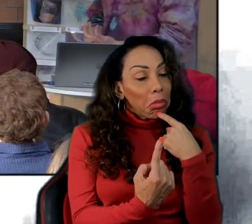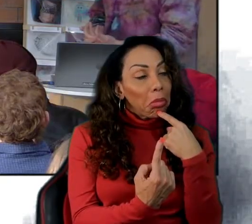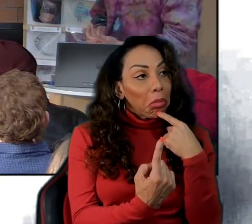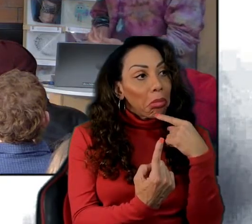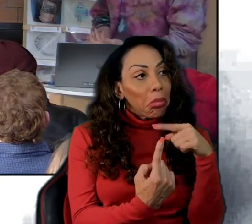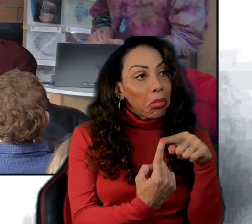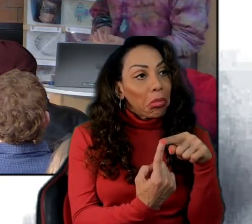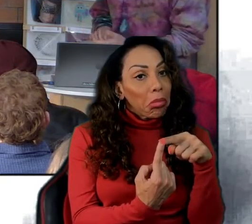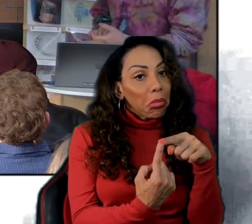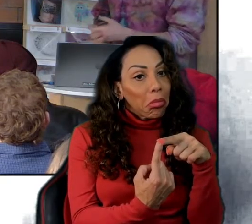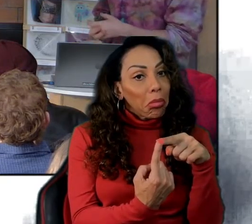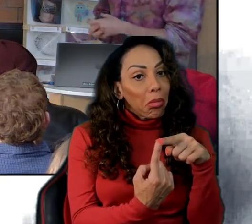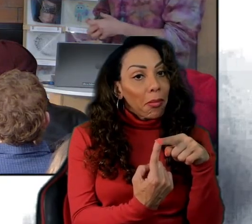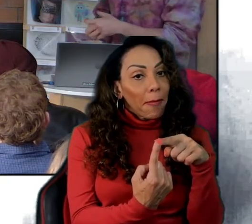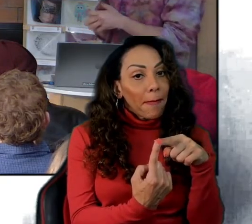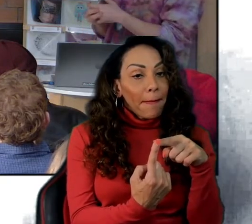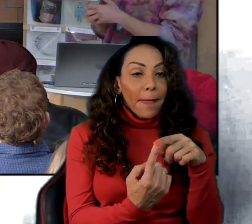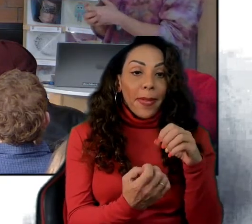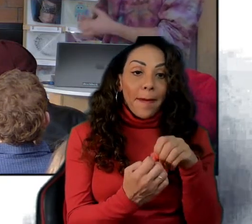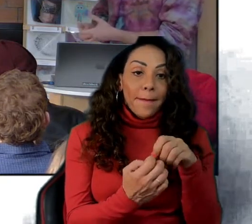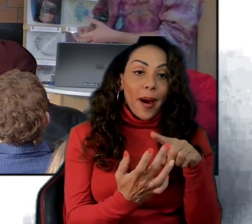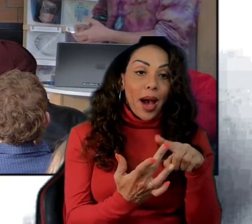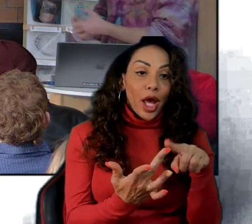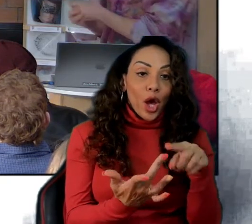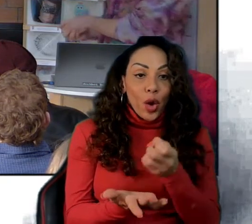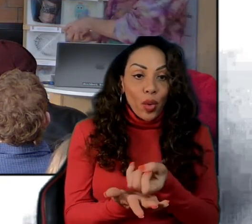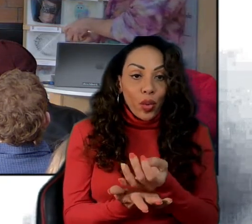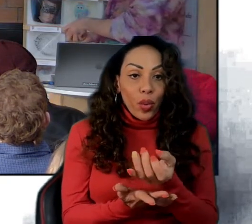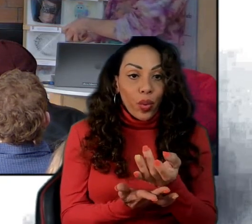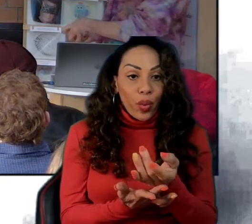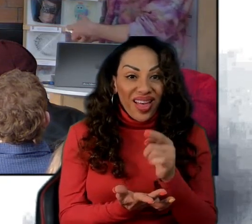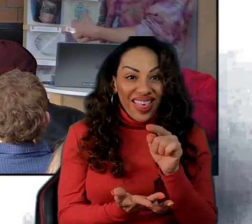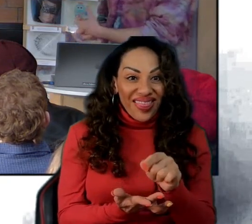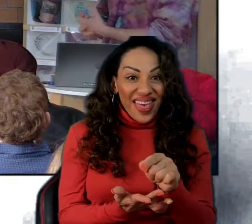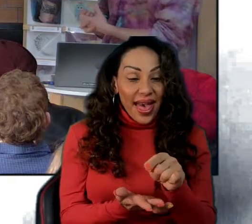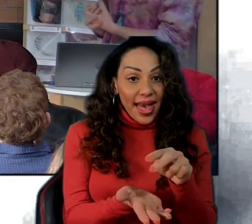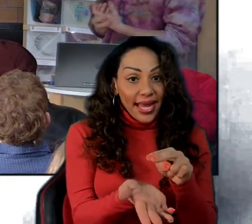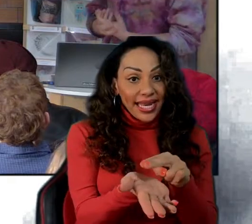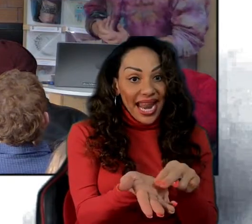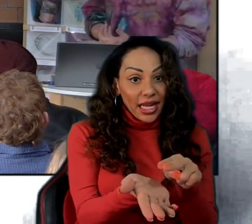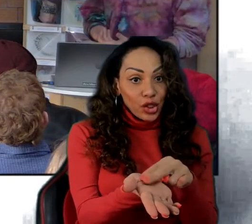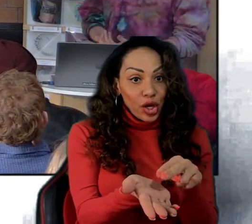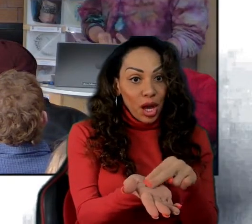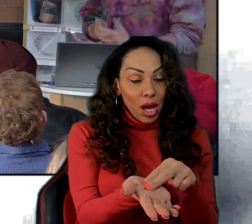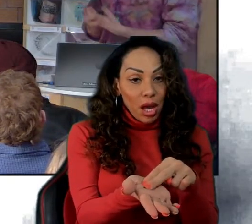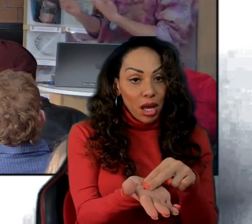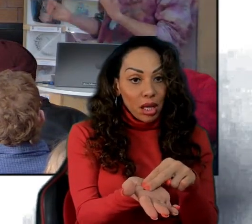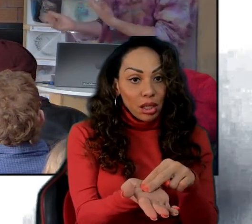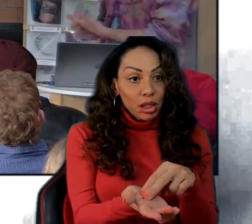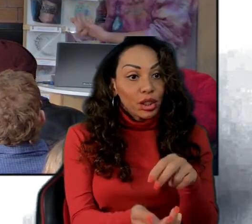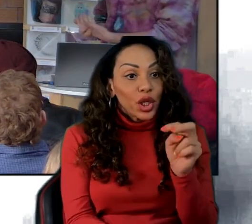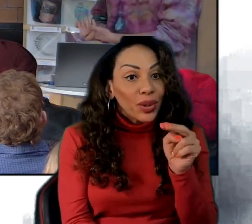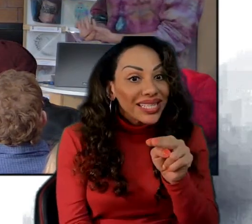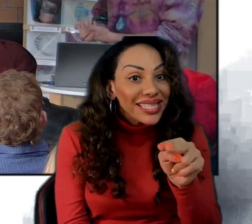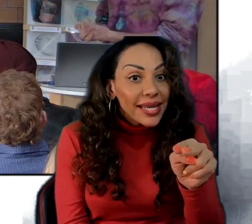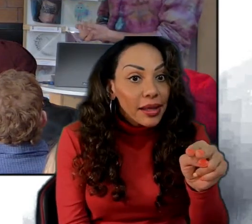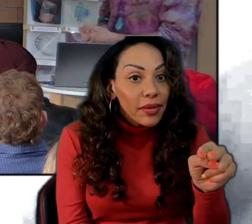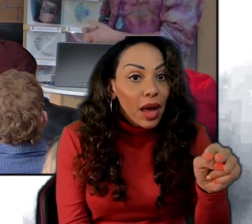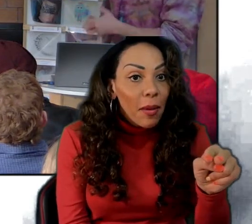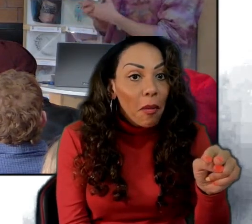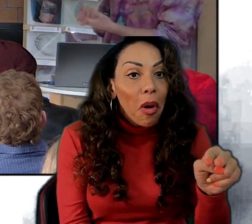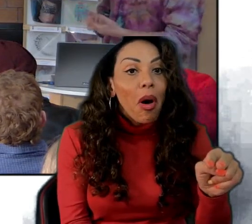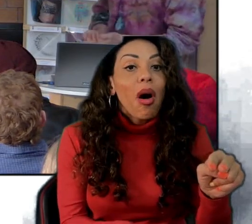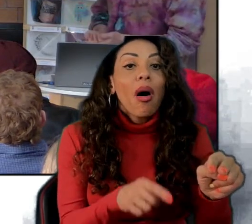traits appear in nature, and then they find a use. So there was so it